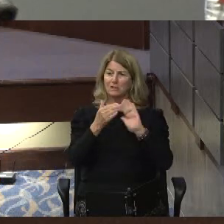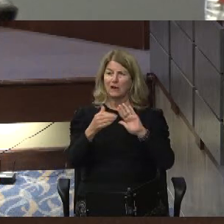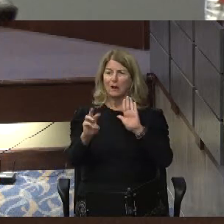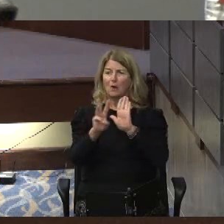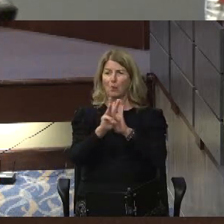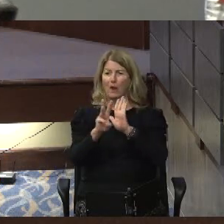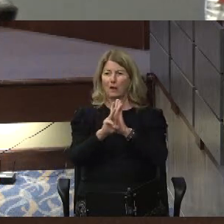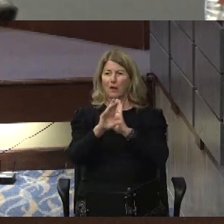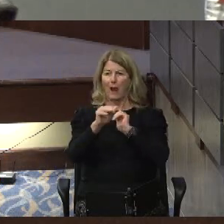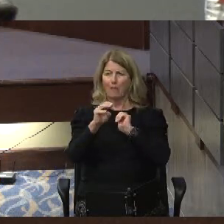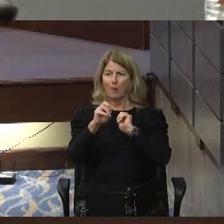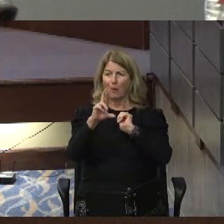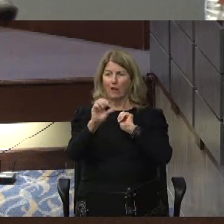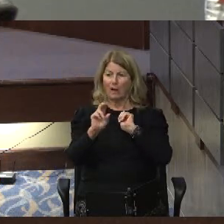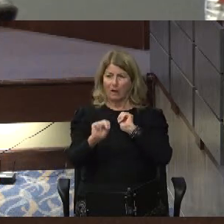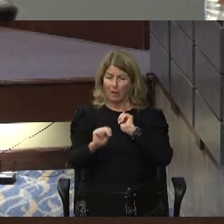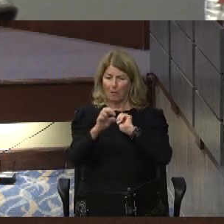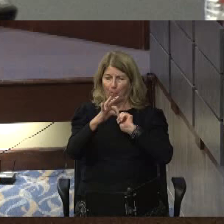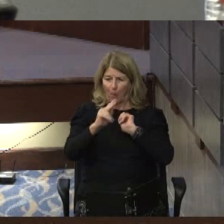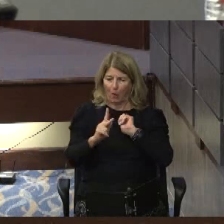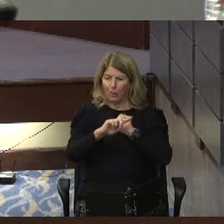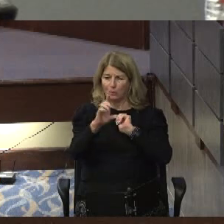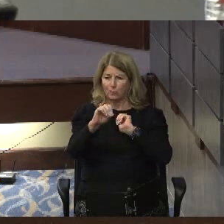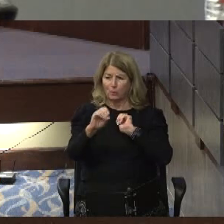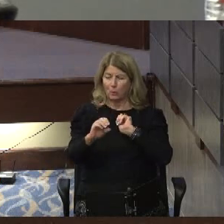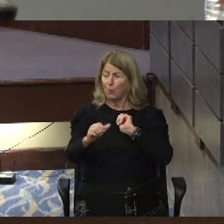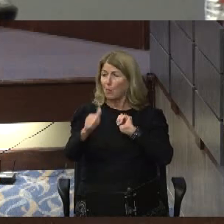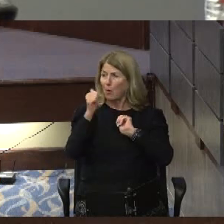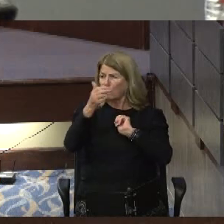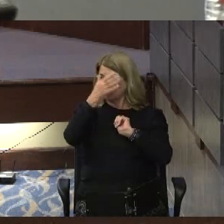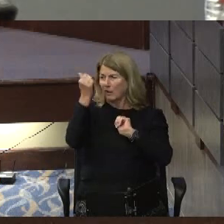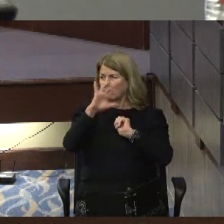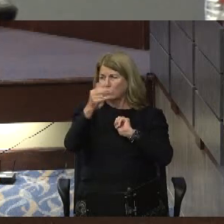will not soon forget Johnny's impact that he's had.